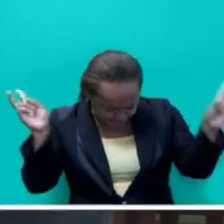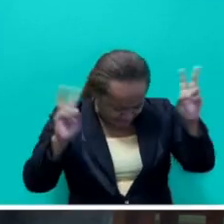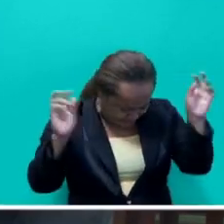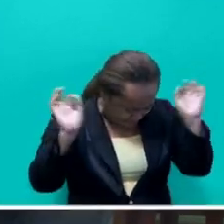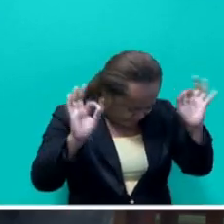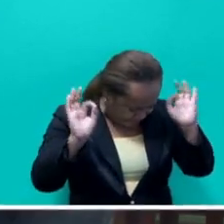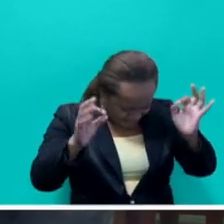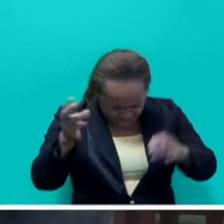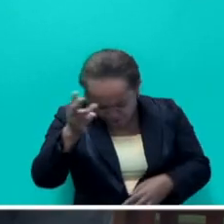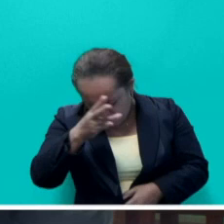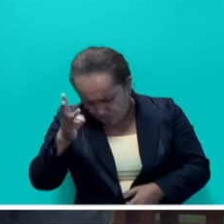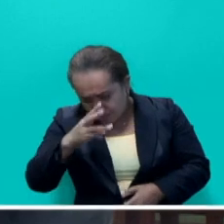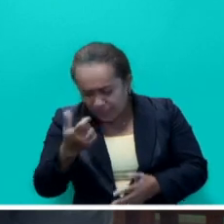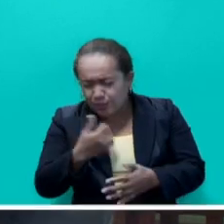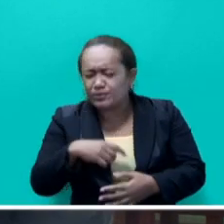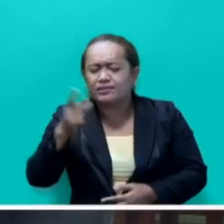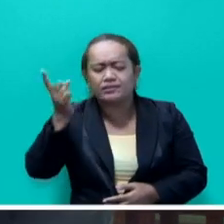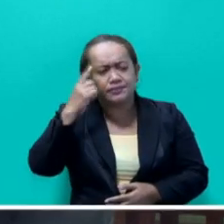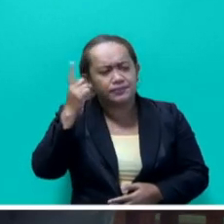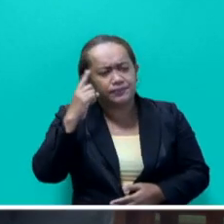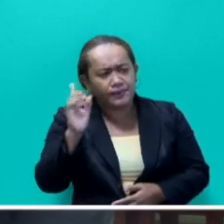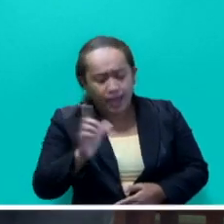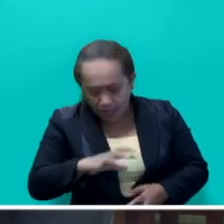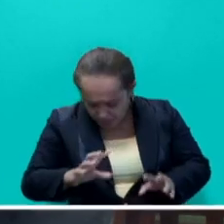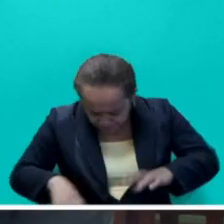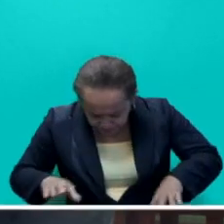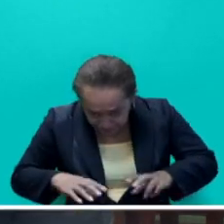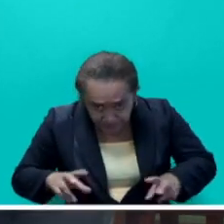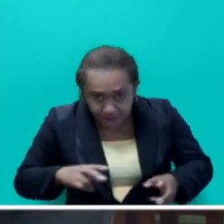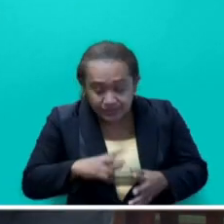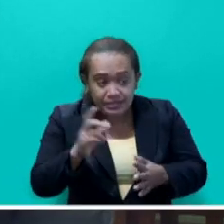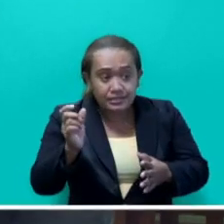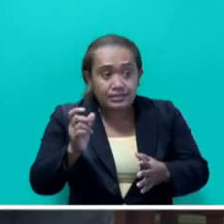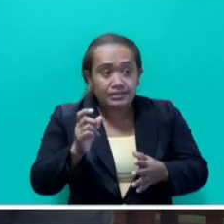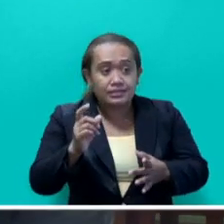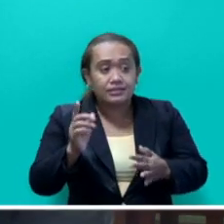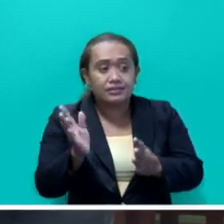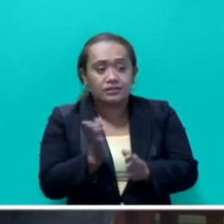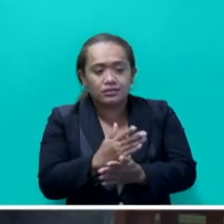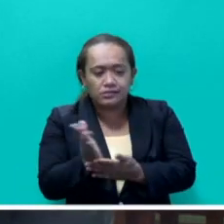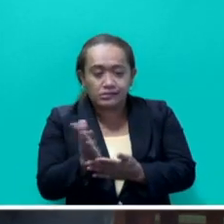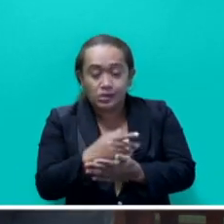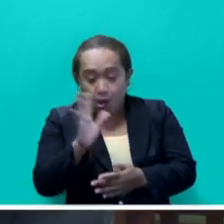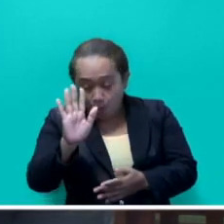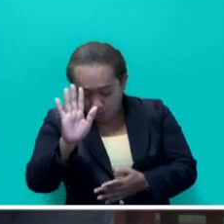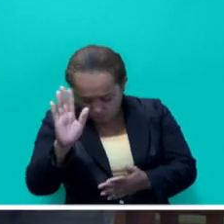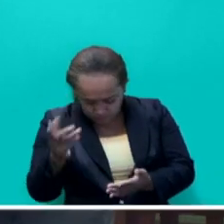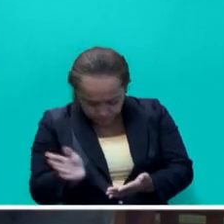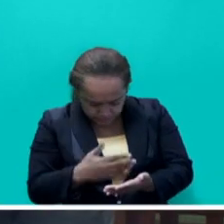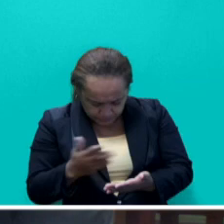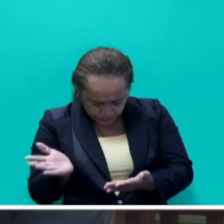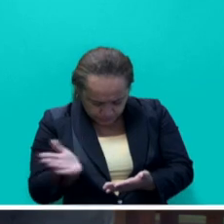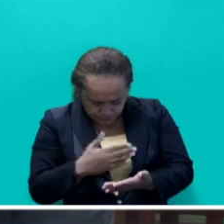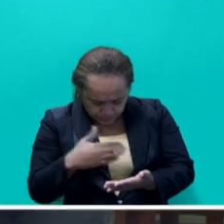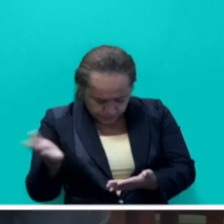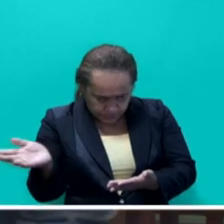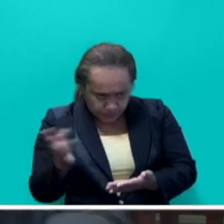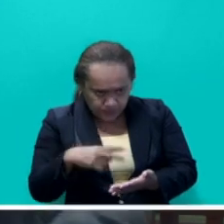by the Honorable Leader of SUDELPA party. Let me just have a look here, Mr. Speaker,